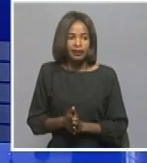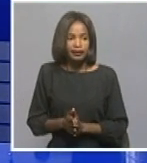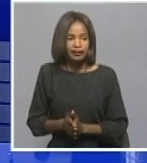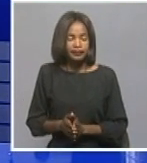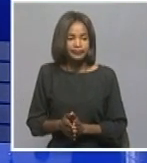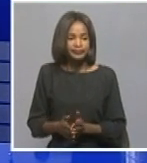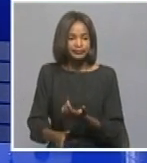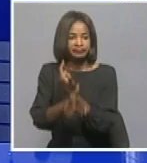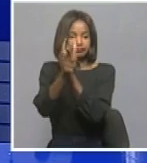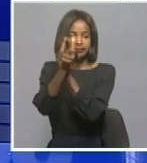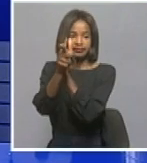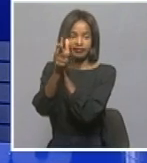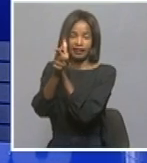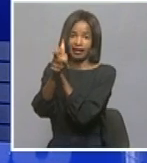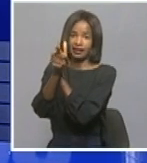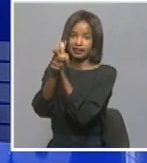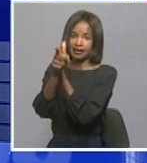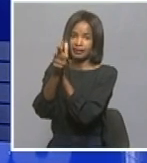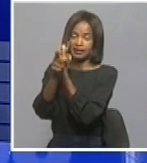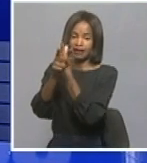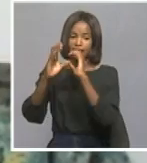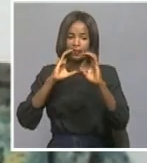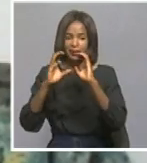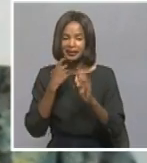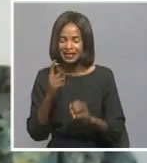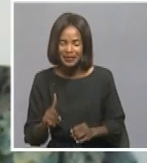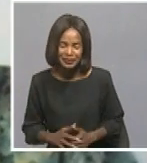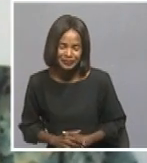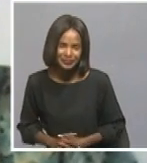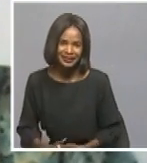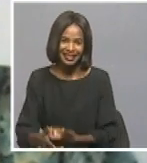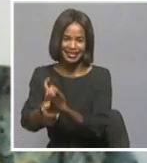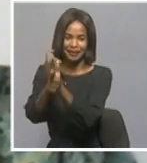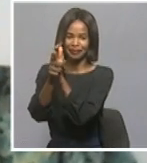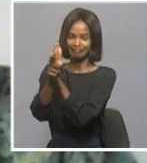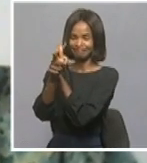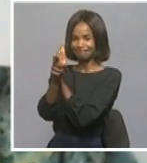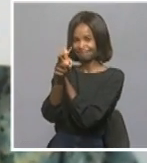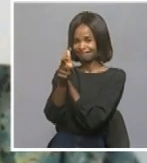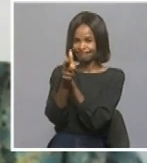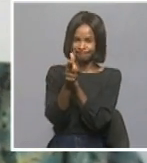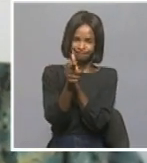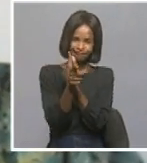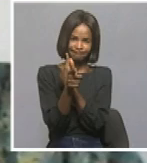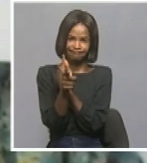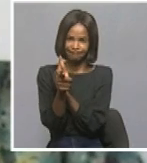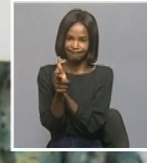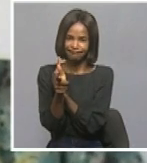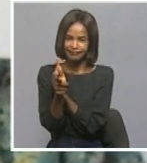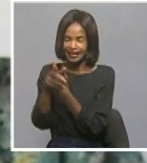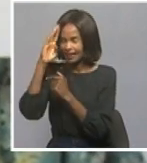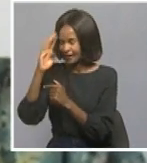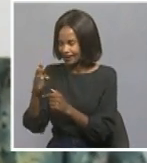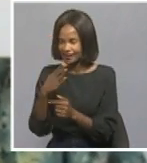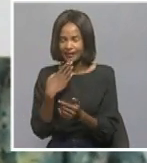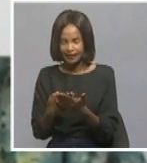NCCI Chief Executive Officer, Charity Mwiya. Good afternoon, Ms. Mwiya, and thank you so much for making the time to join us. Good afternoon, and thank you